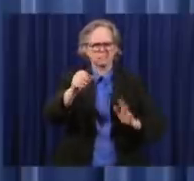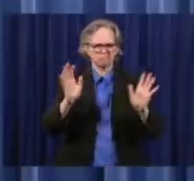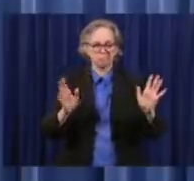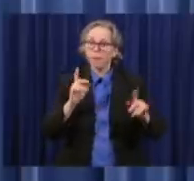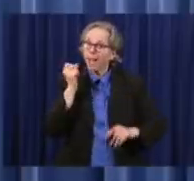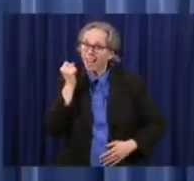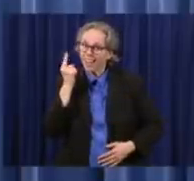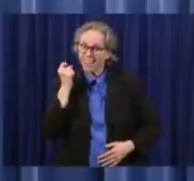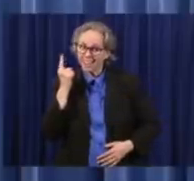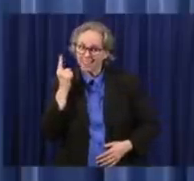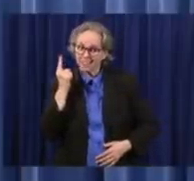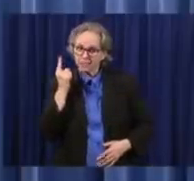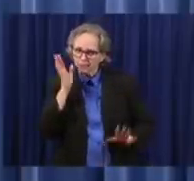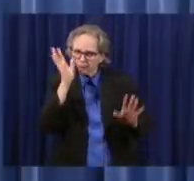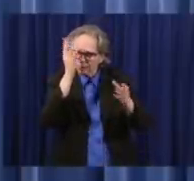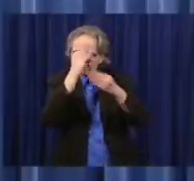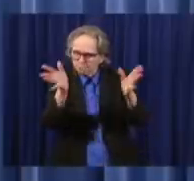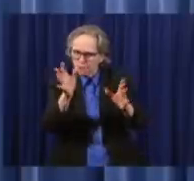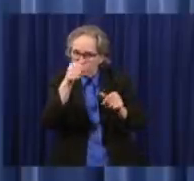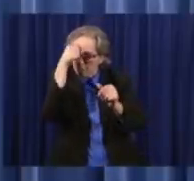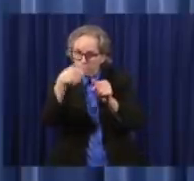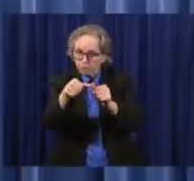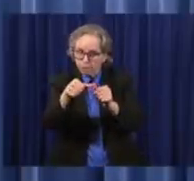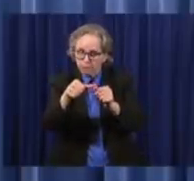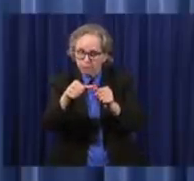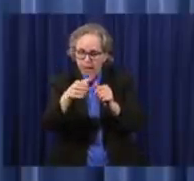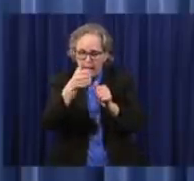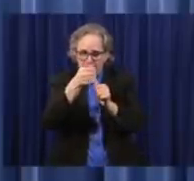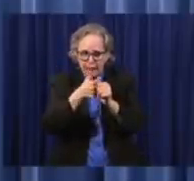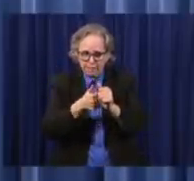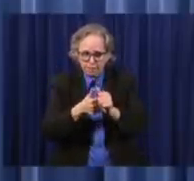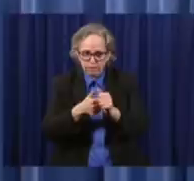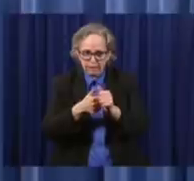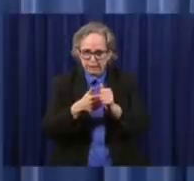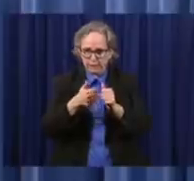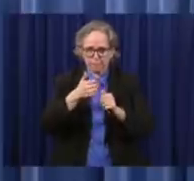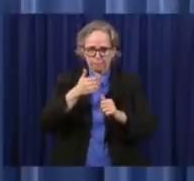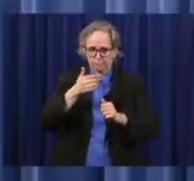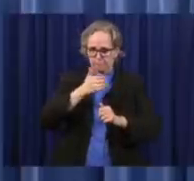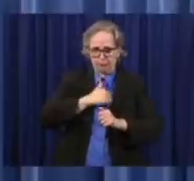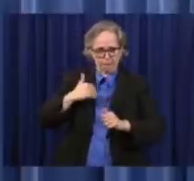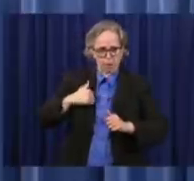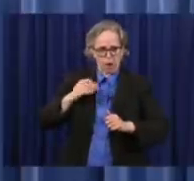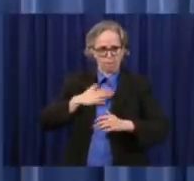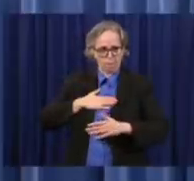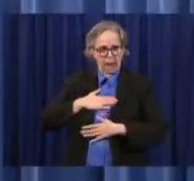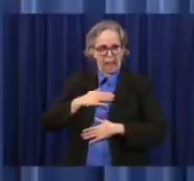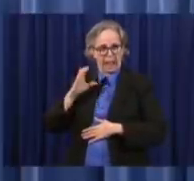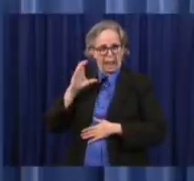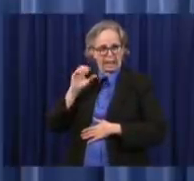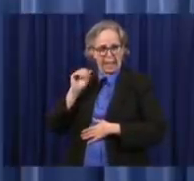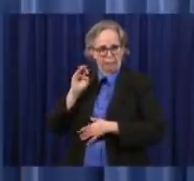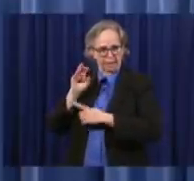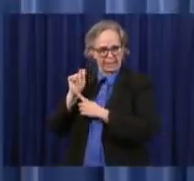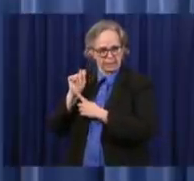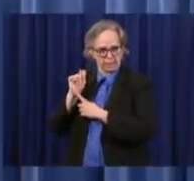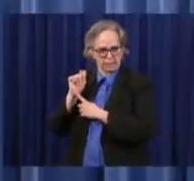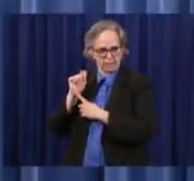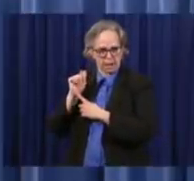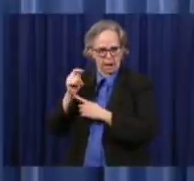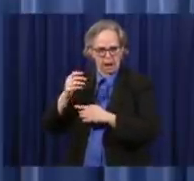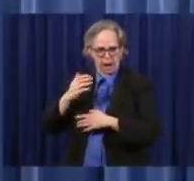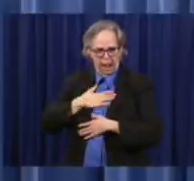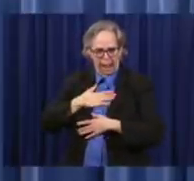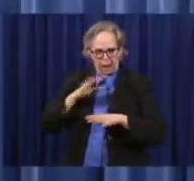everyone that every member of the cabinet I appointed, and I'm responsible for every member of the cabinet. And